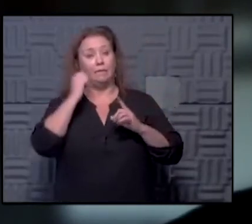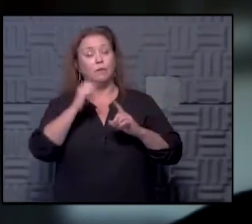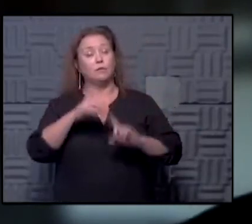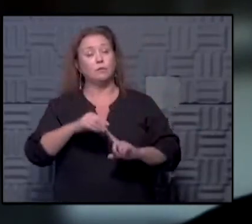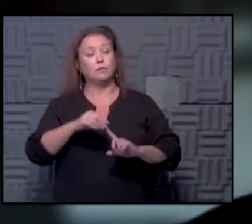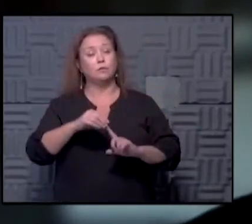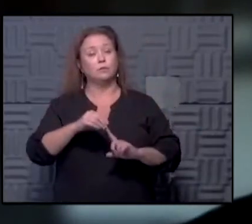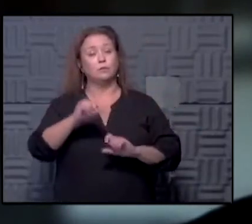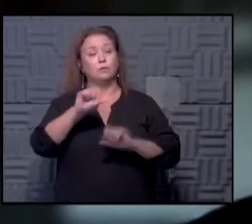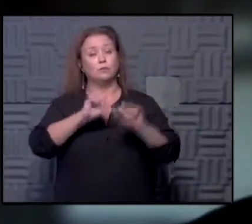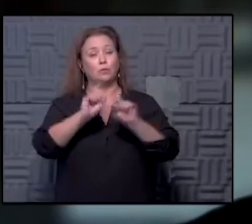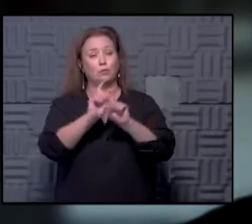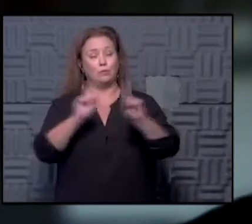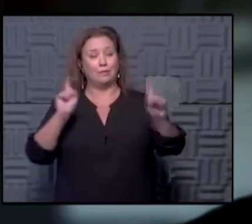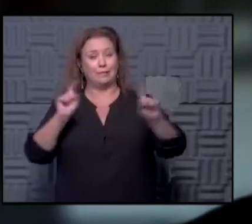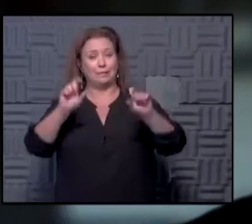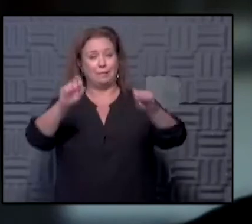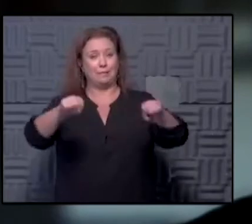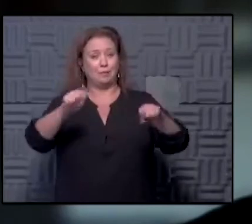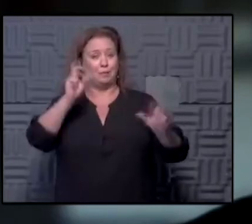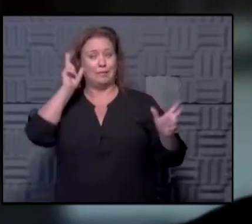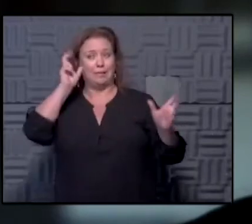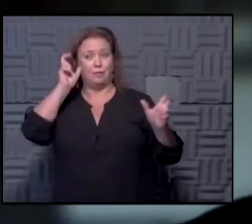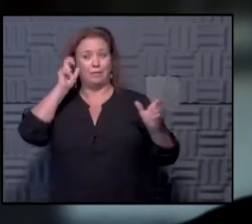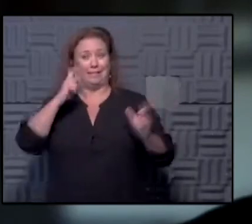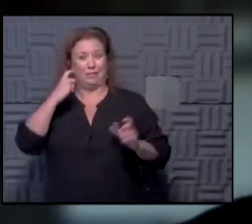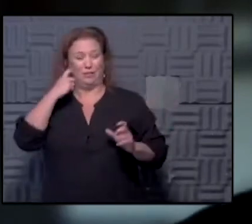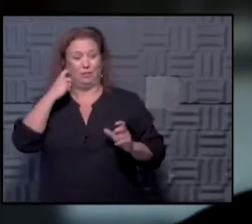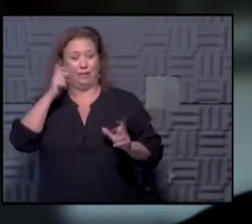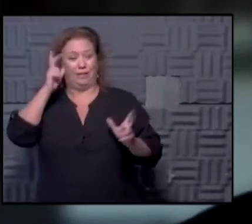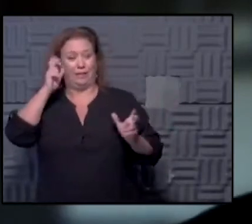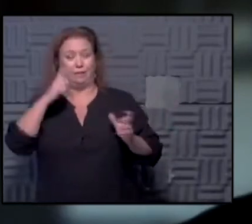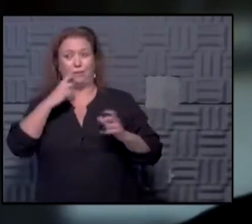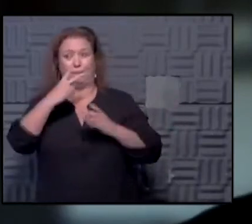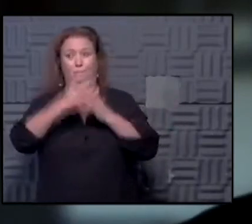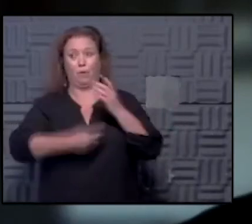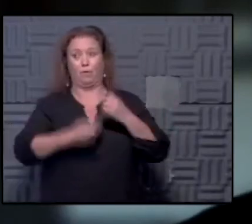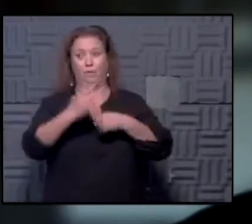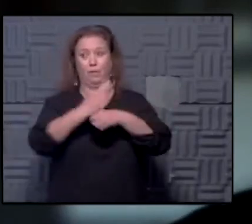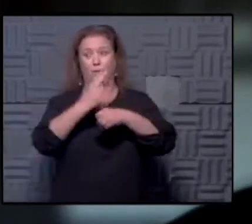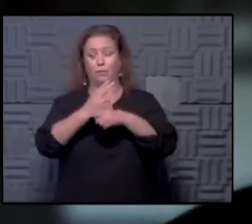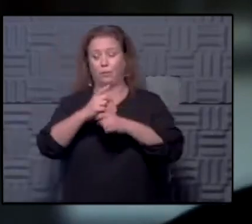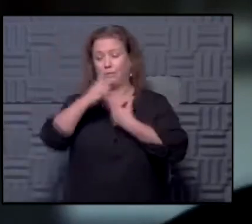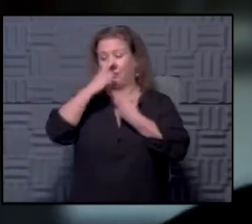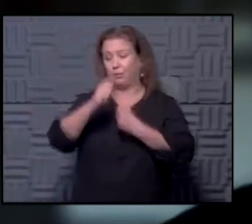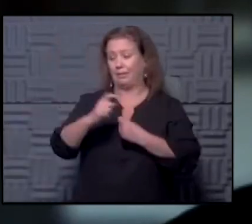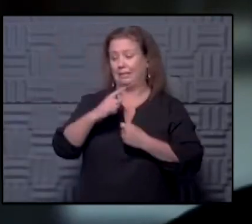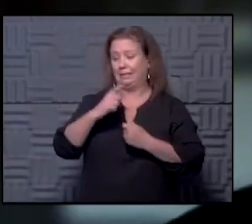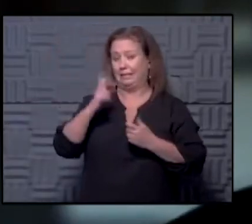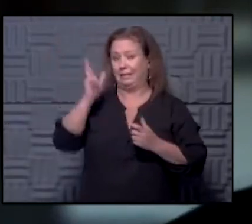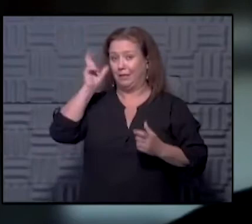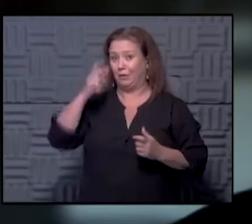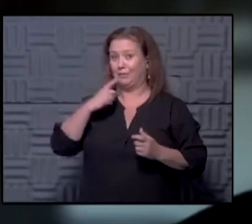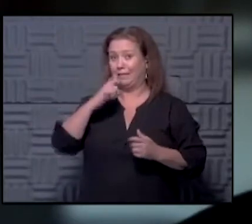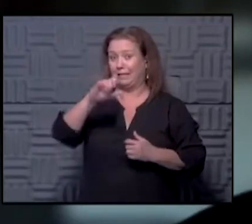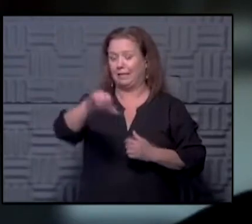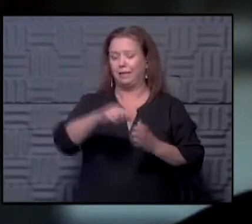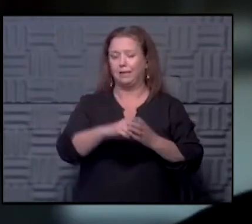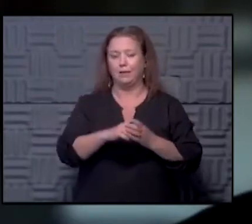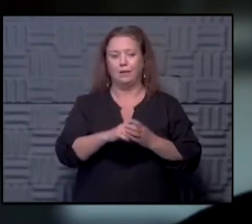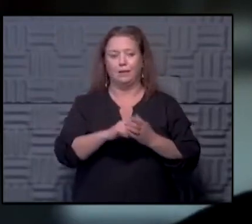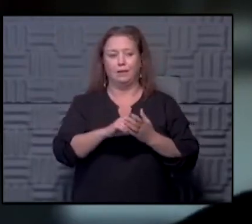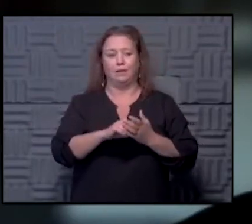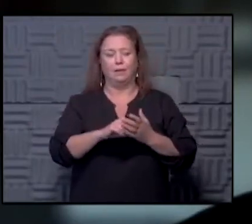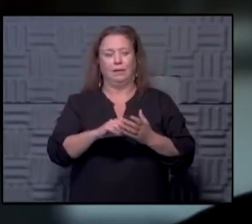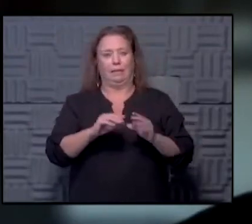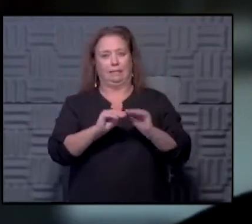possible, which is interesting to hear you say just now that both should be utilized. It's just become